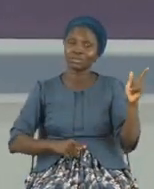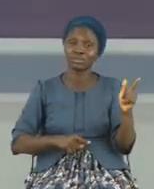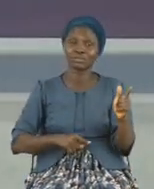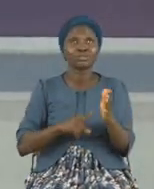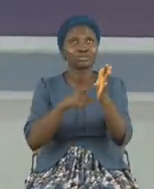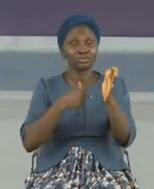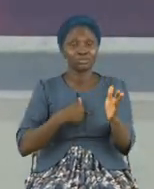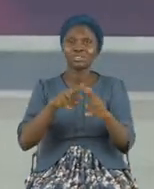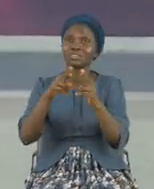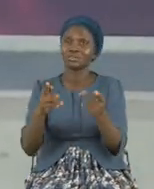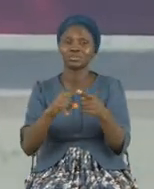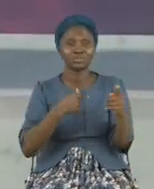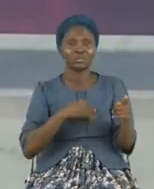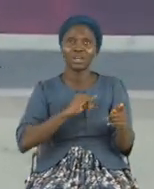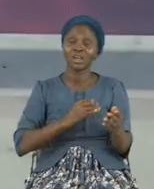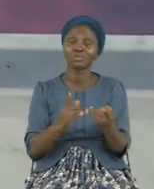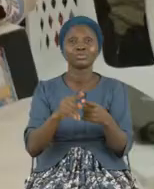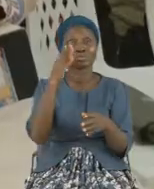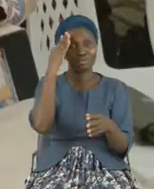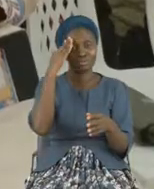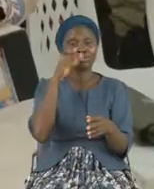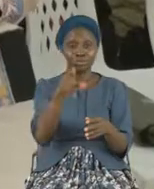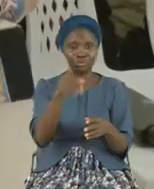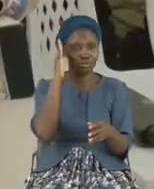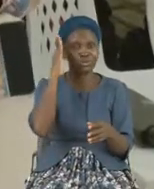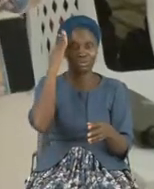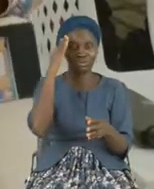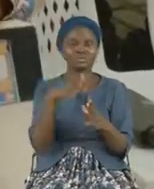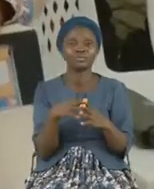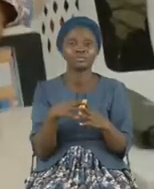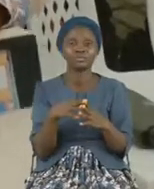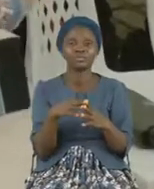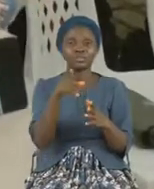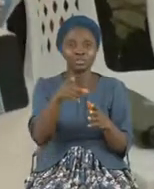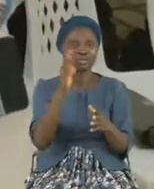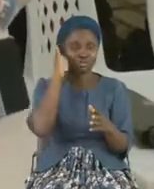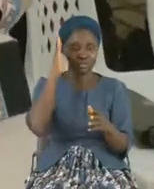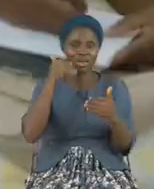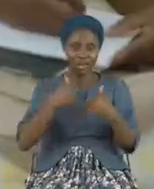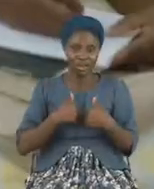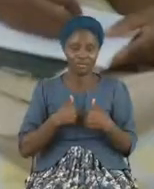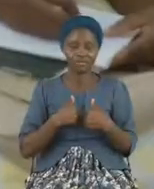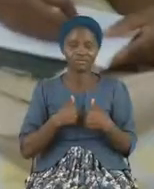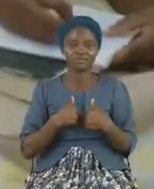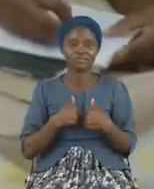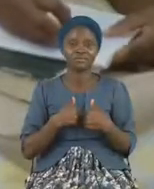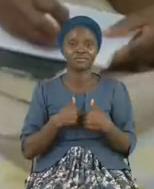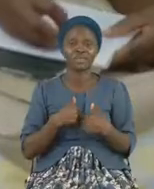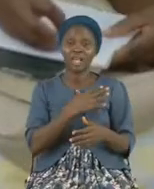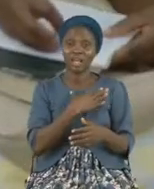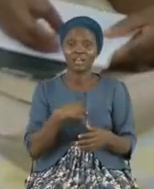to know. You will know. You will have. And you